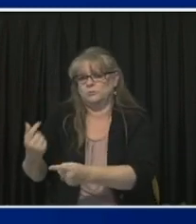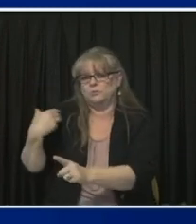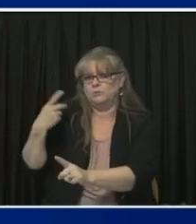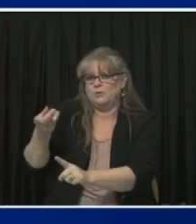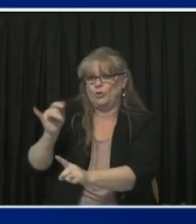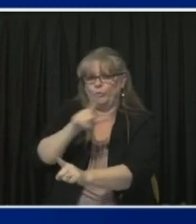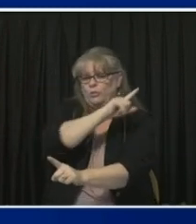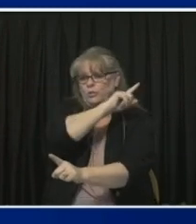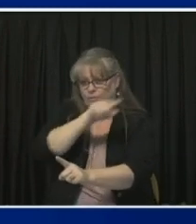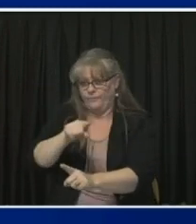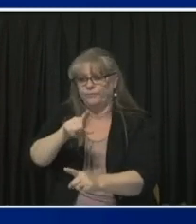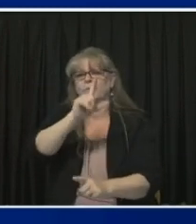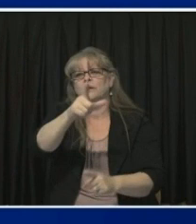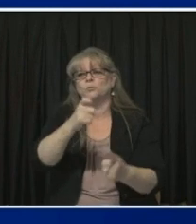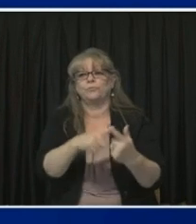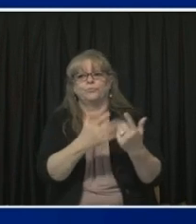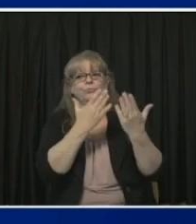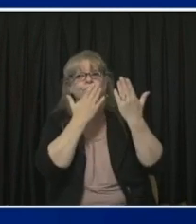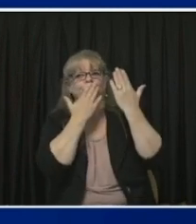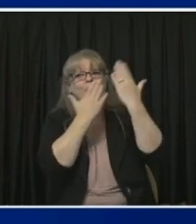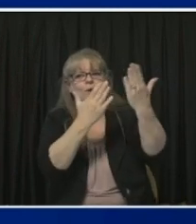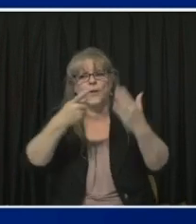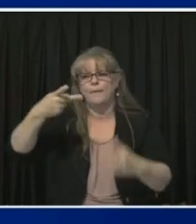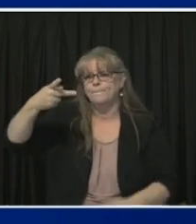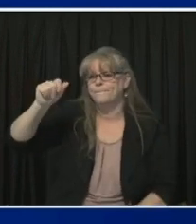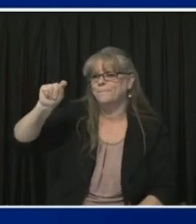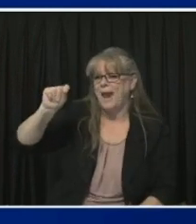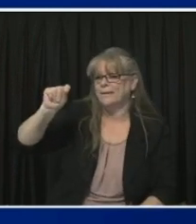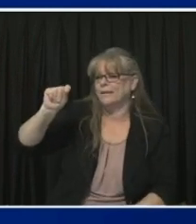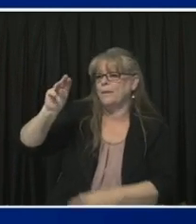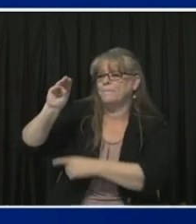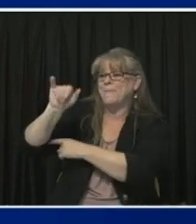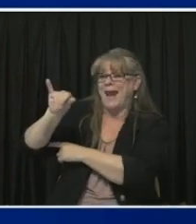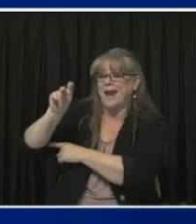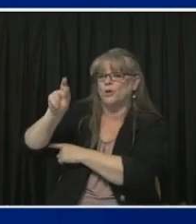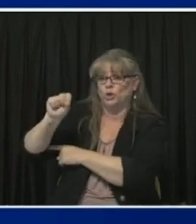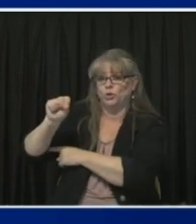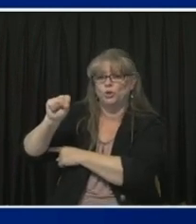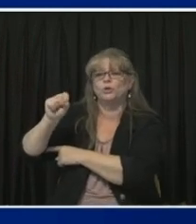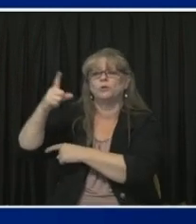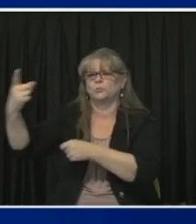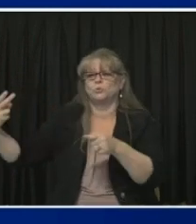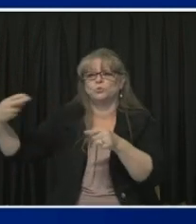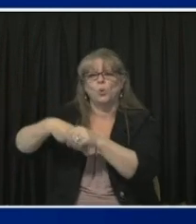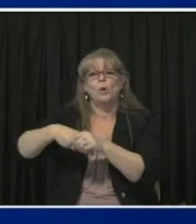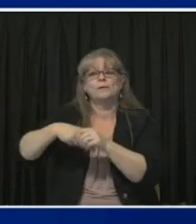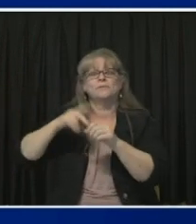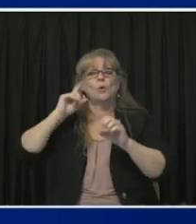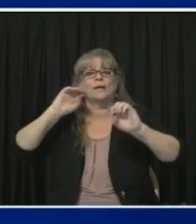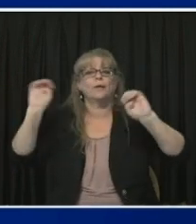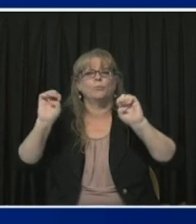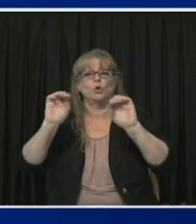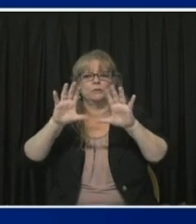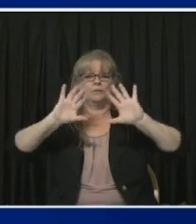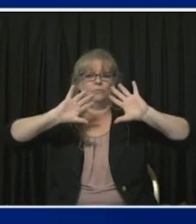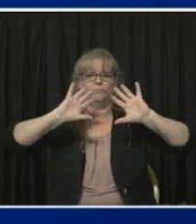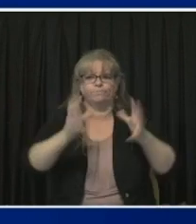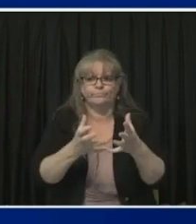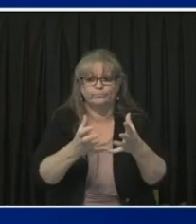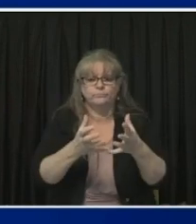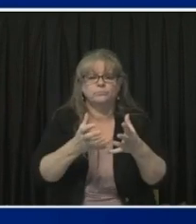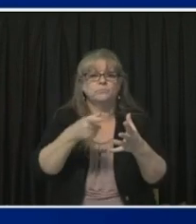to Governor Hickenlooper. He has joined our emergency operations effort in our innovation group to help us with personal protection equipment